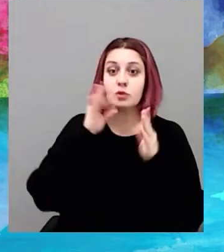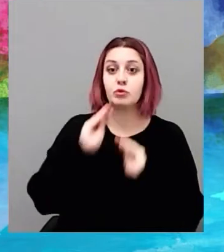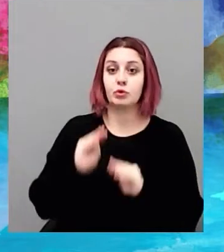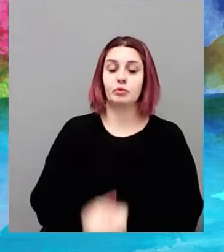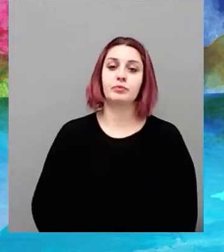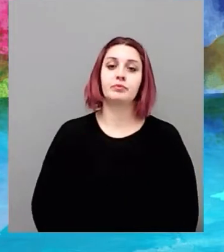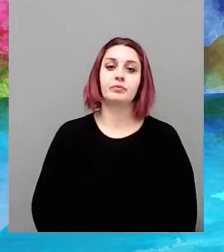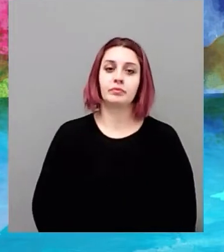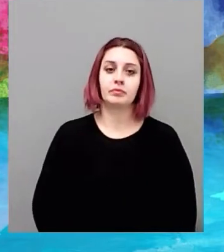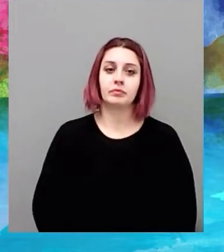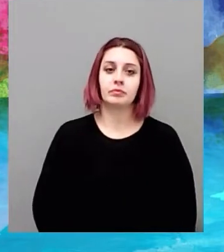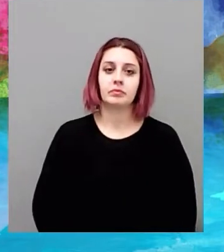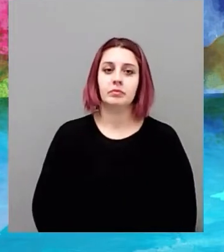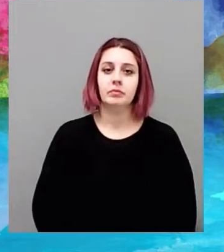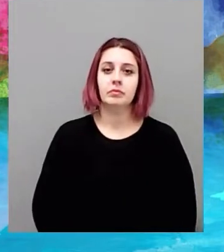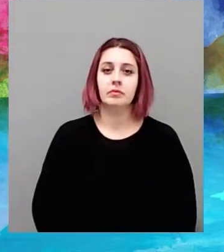needs.